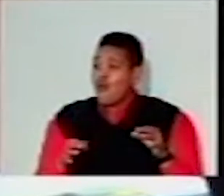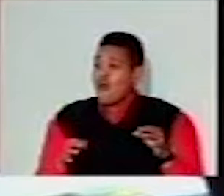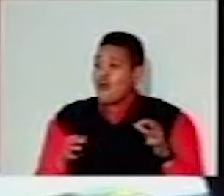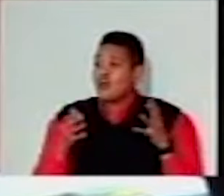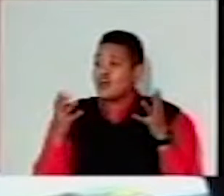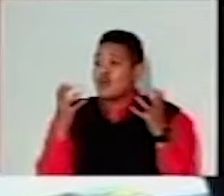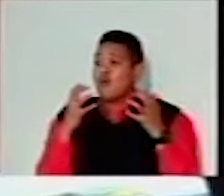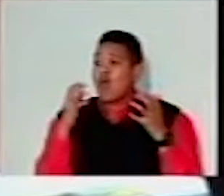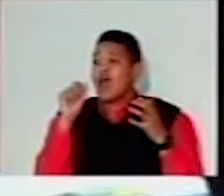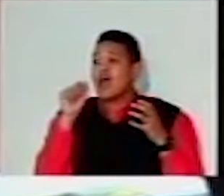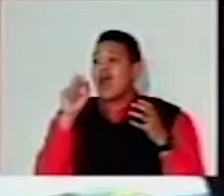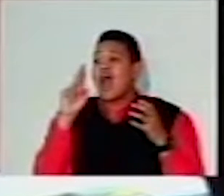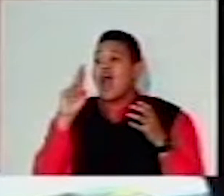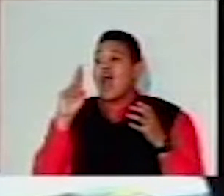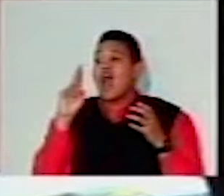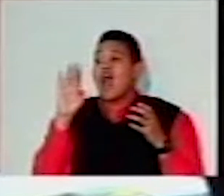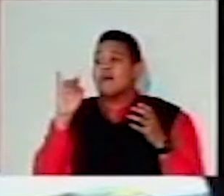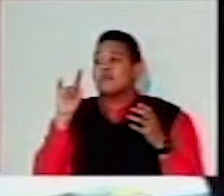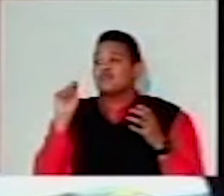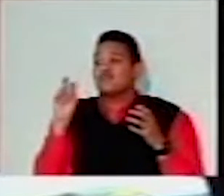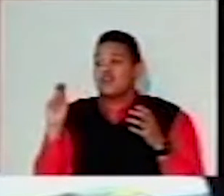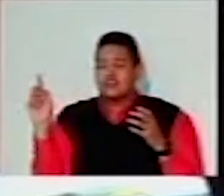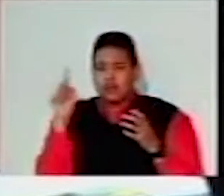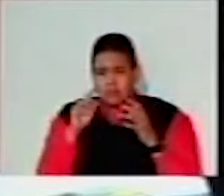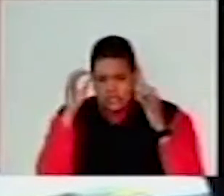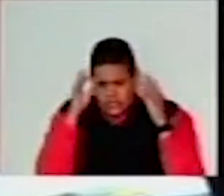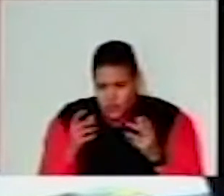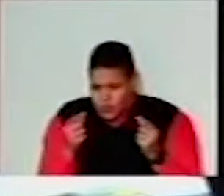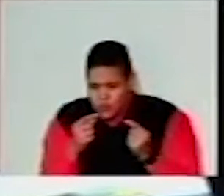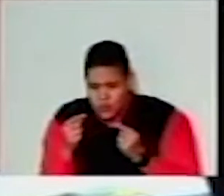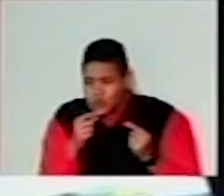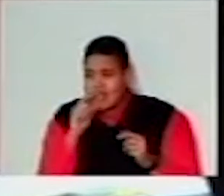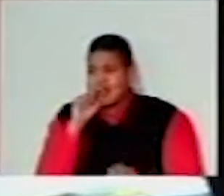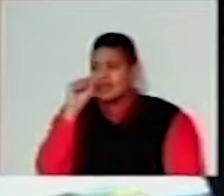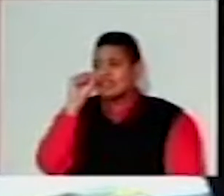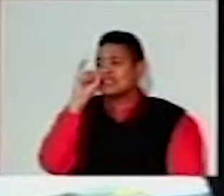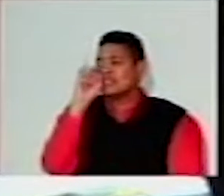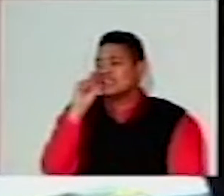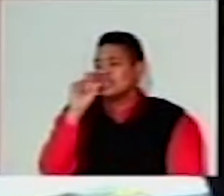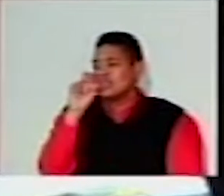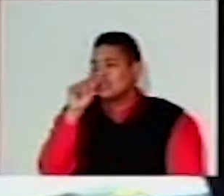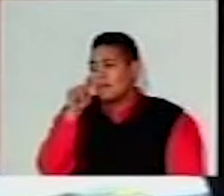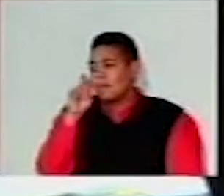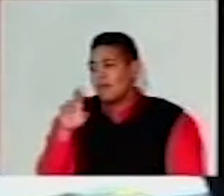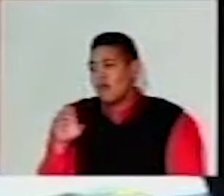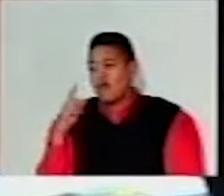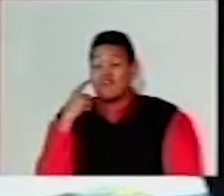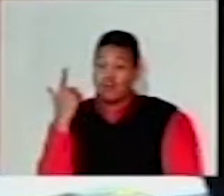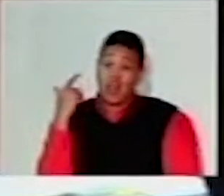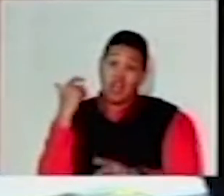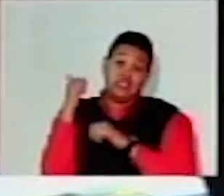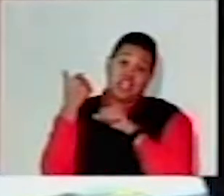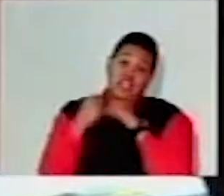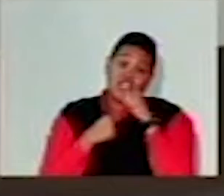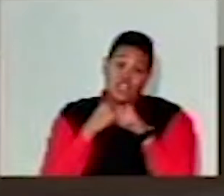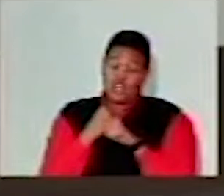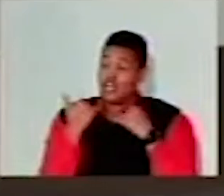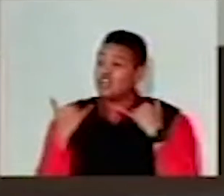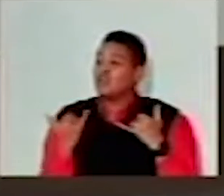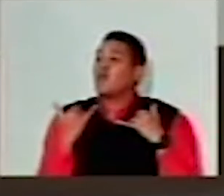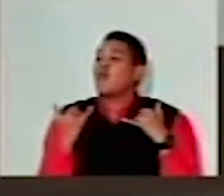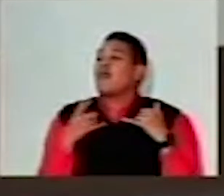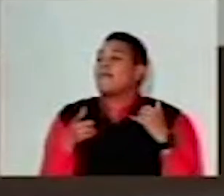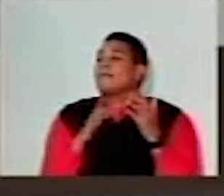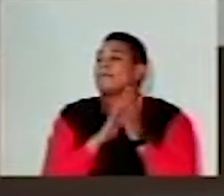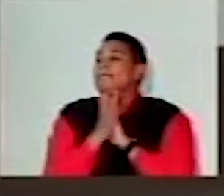arbitrators to assist them in coming to a decision. And Singapore, Mr. Speaker, over the last 10 years, and right now, is